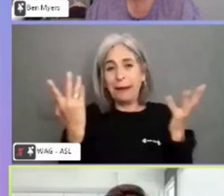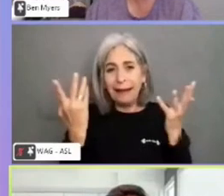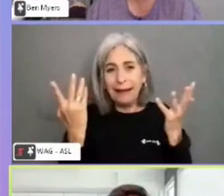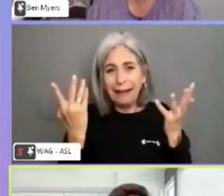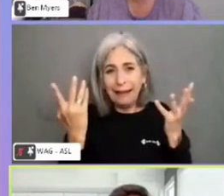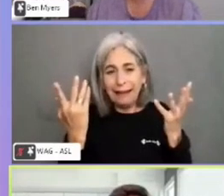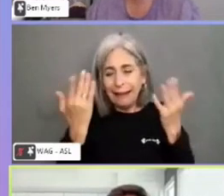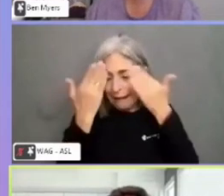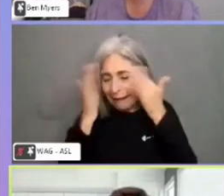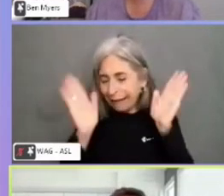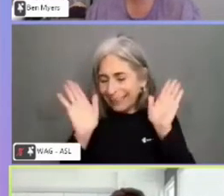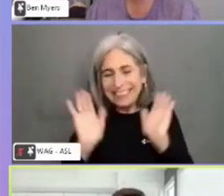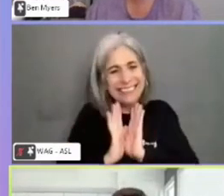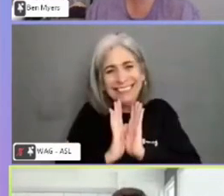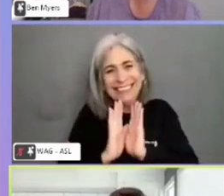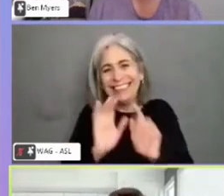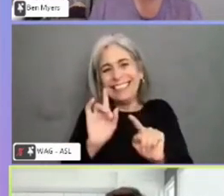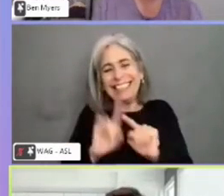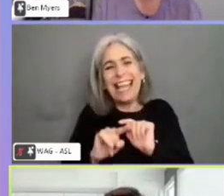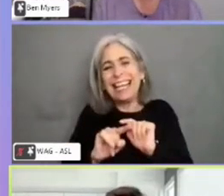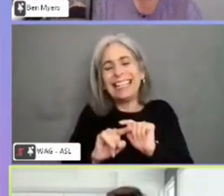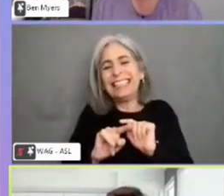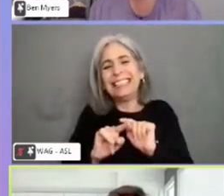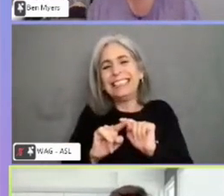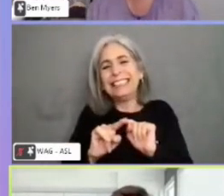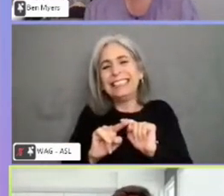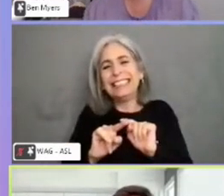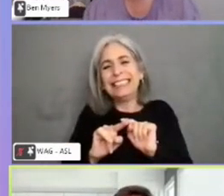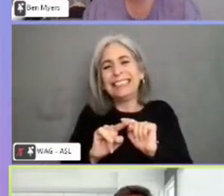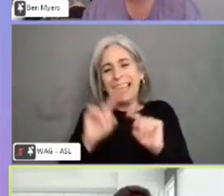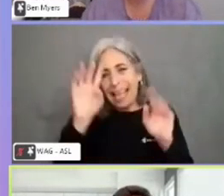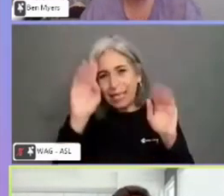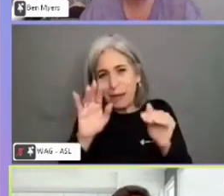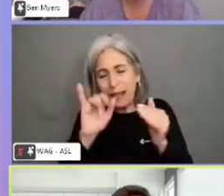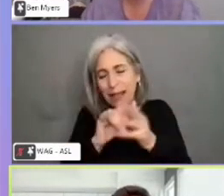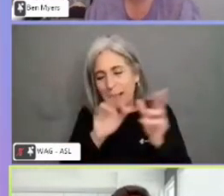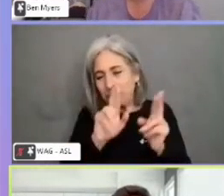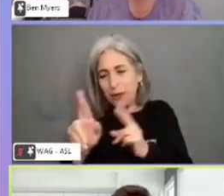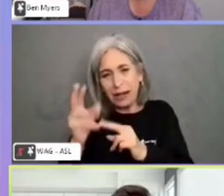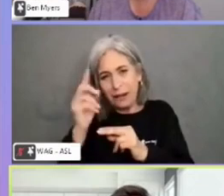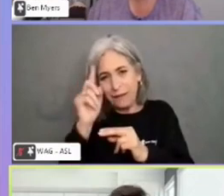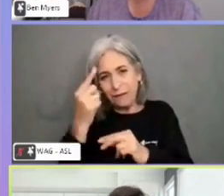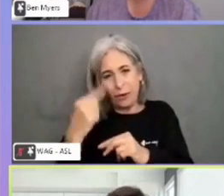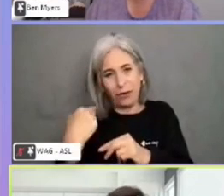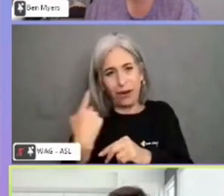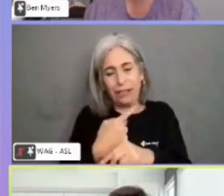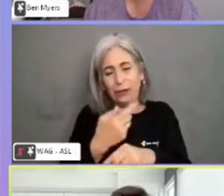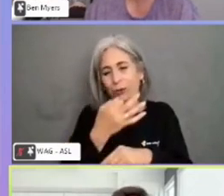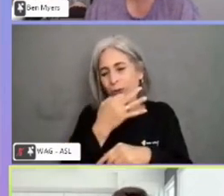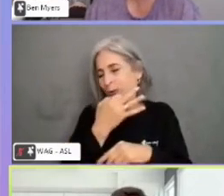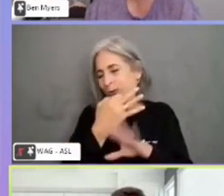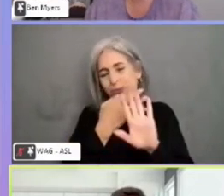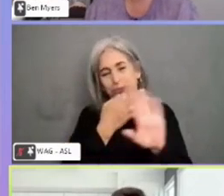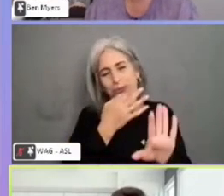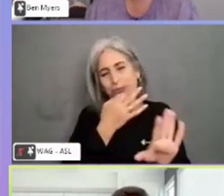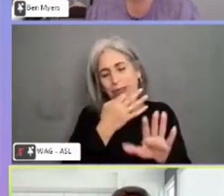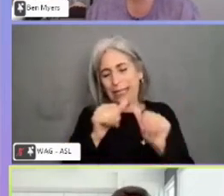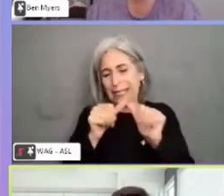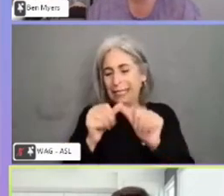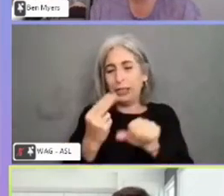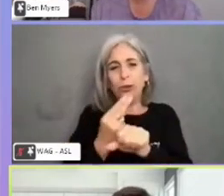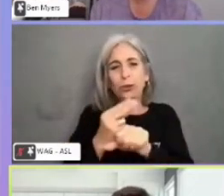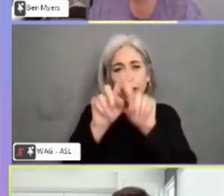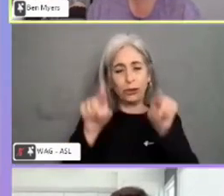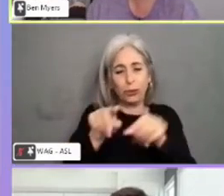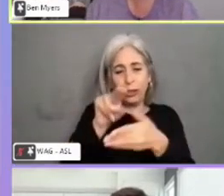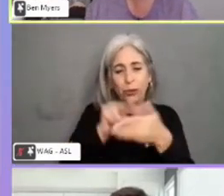We can't we can't expect that to be ready for us in the near future. So continue using those screen